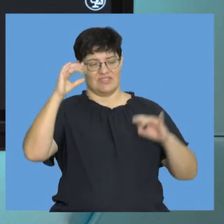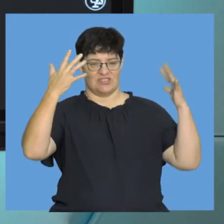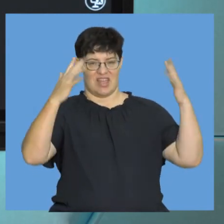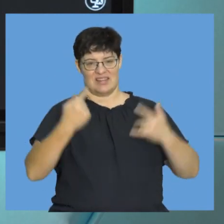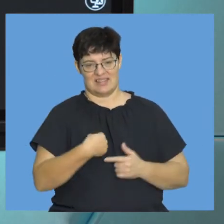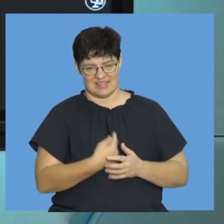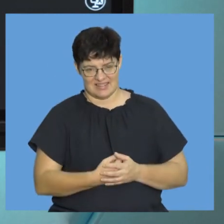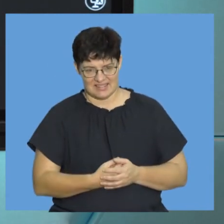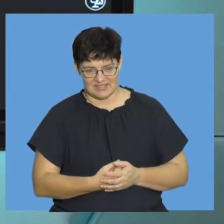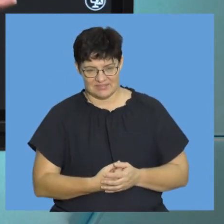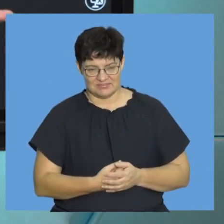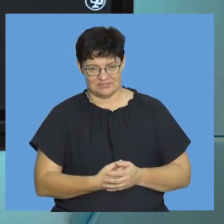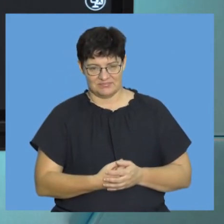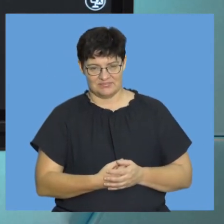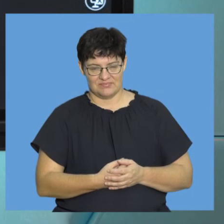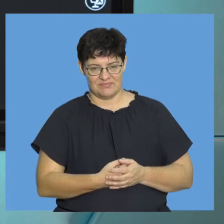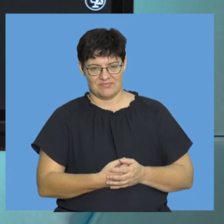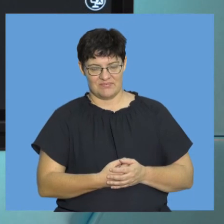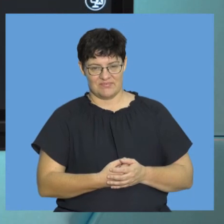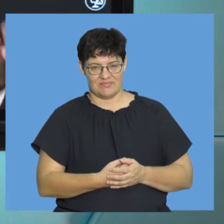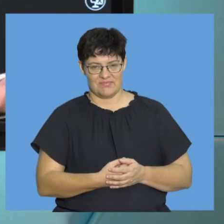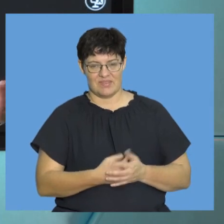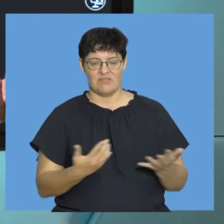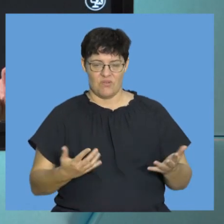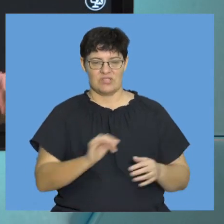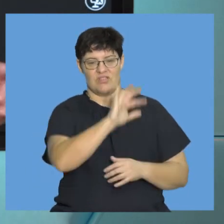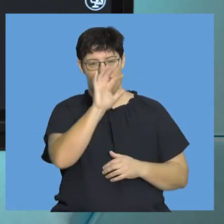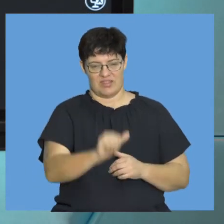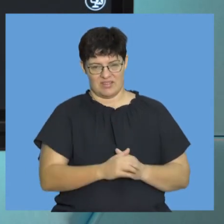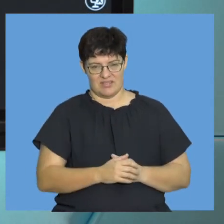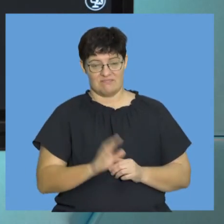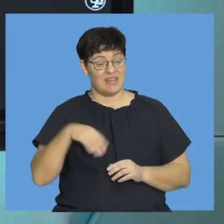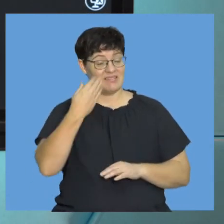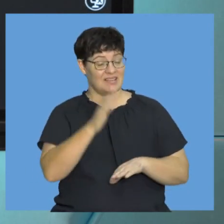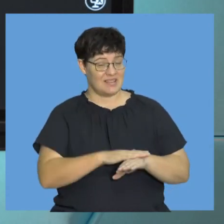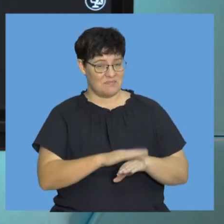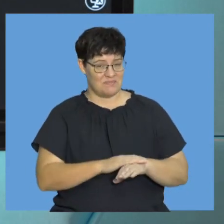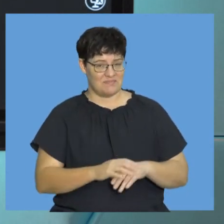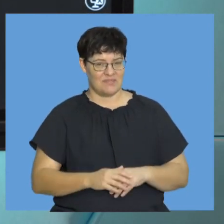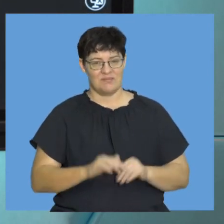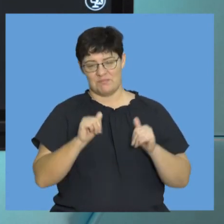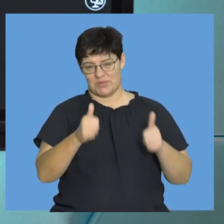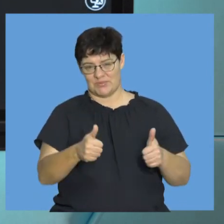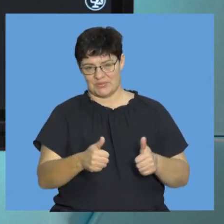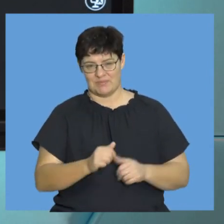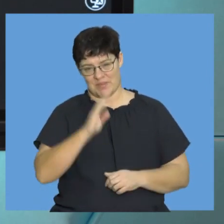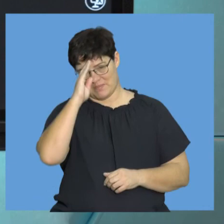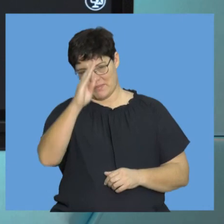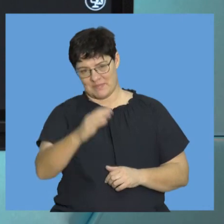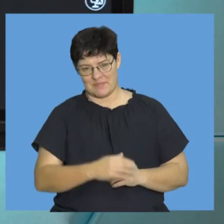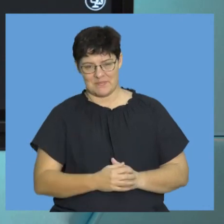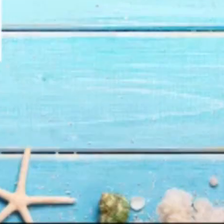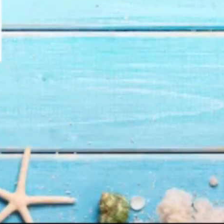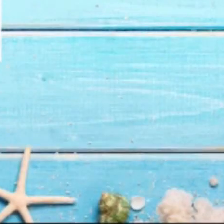be a shining star in the horizon of South Africa. Until the next time, be good. Bye-bye.